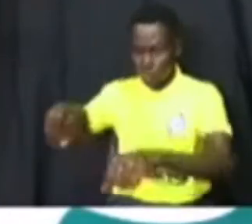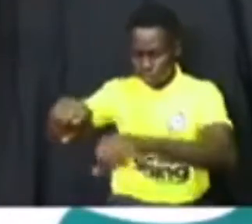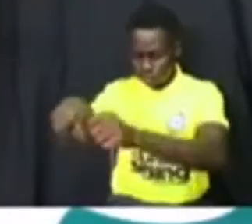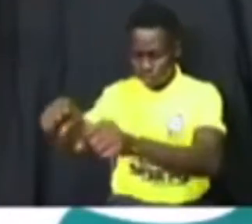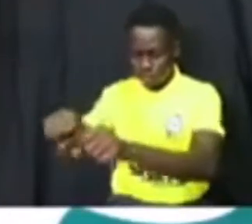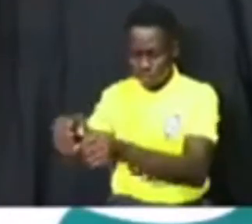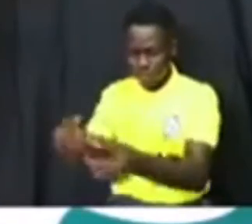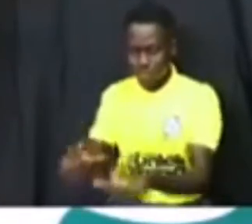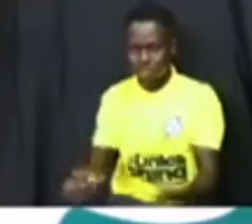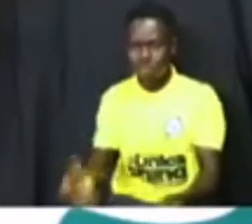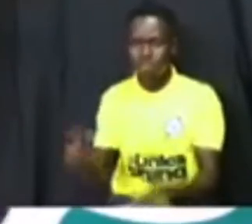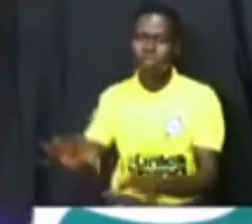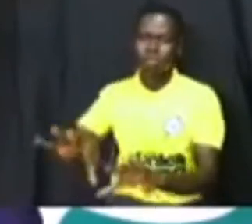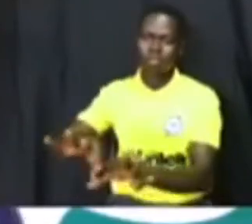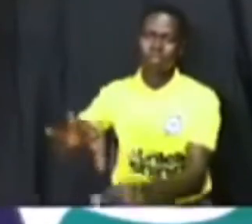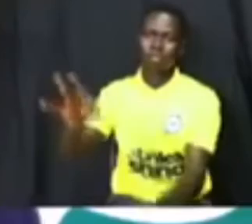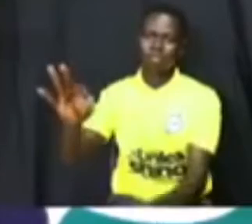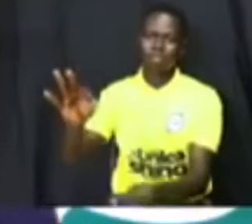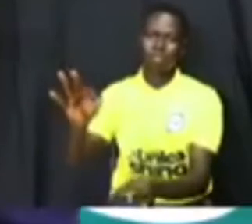the spirit.